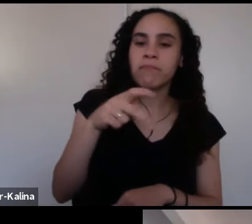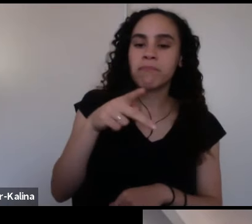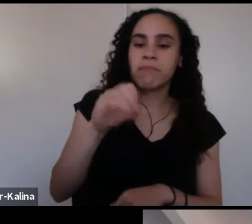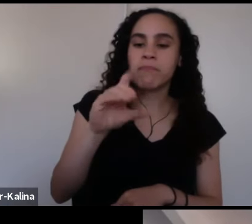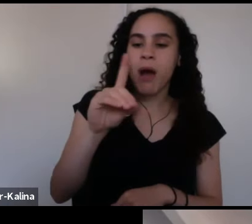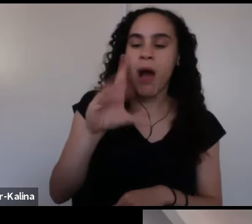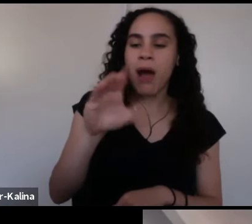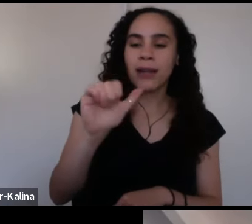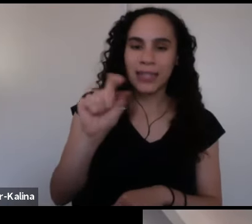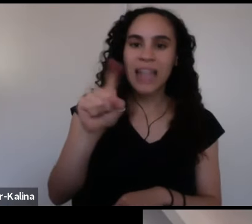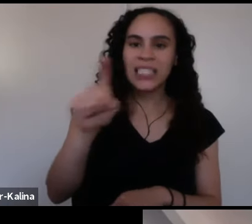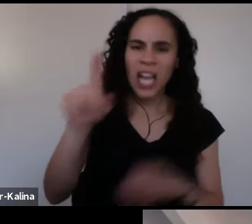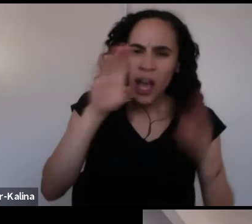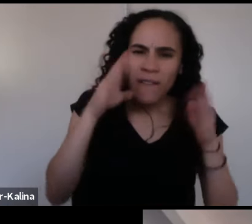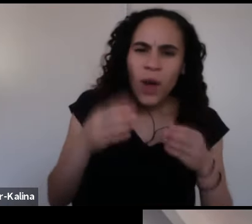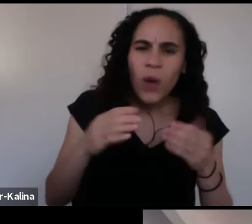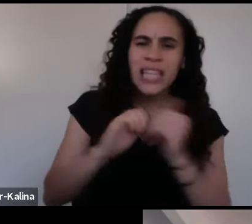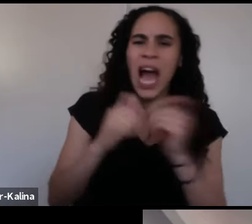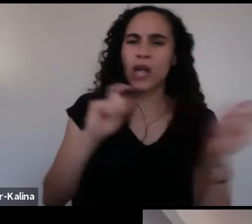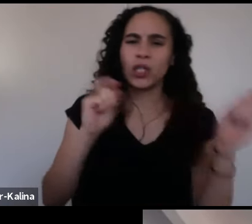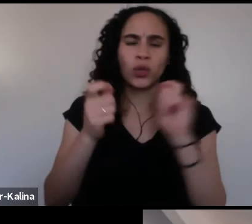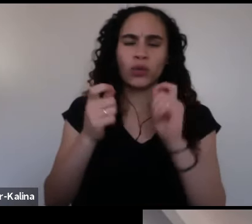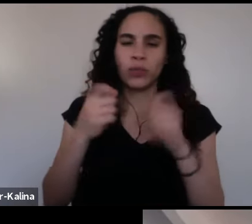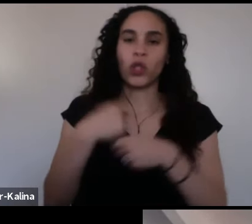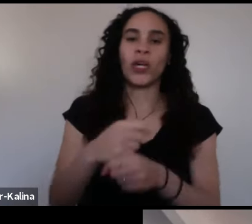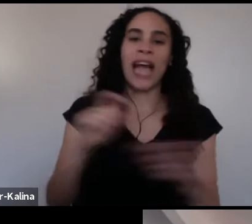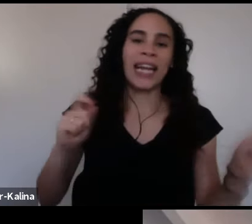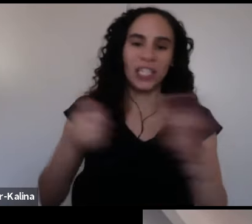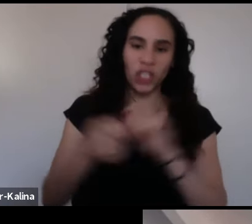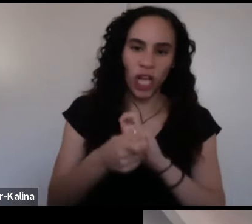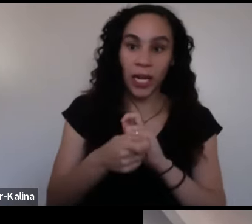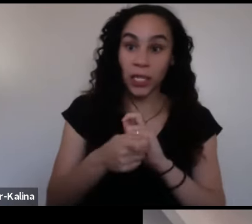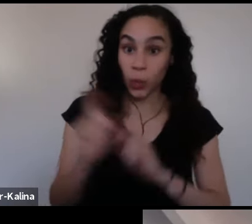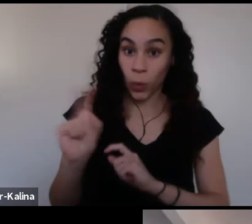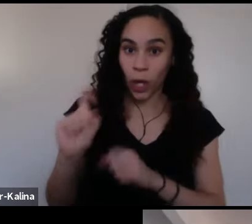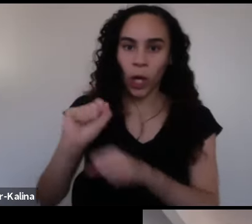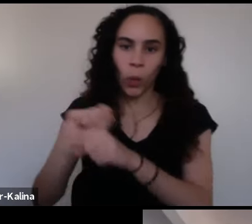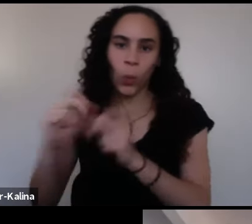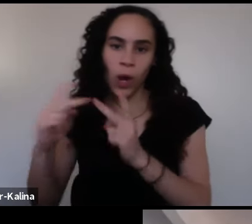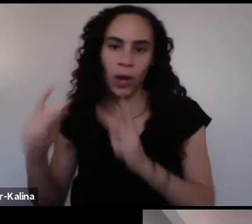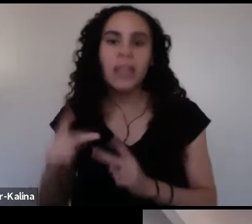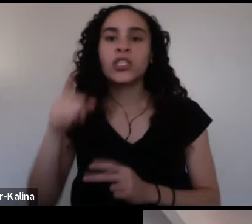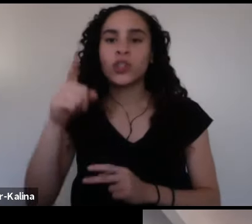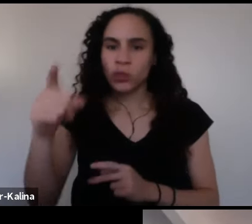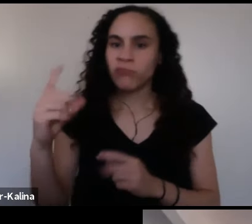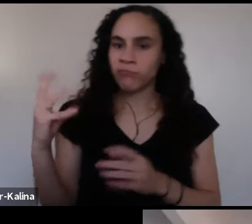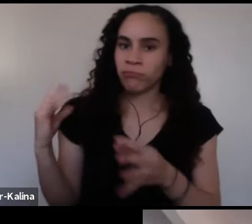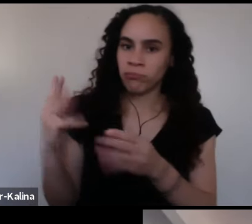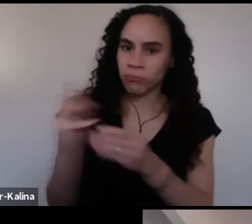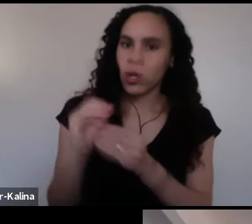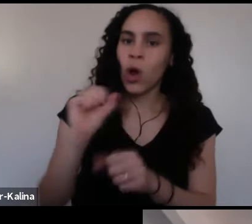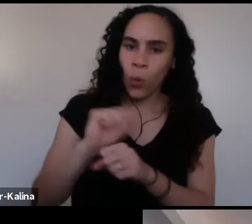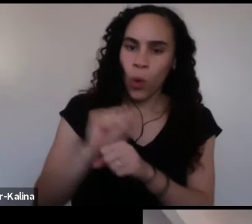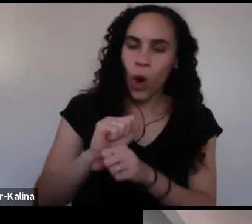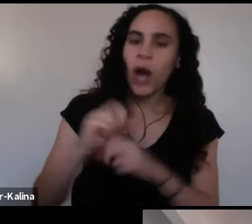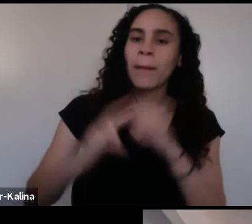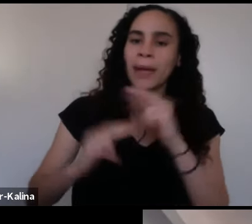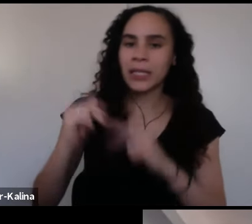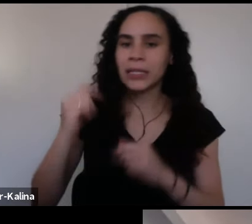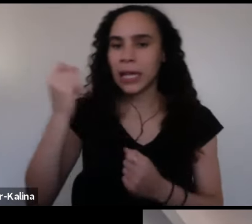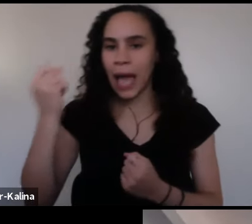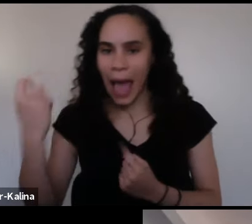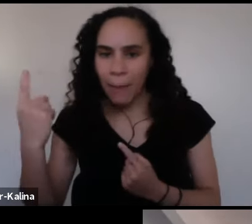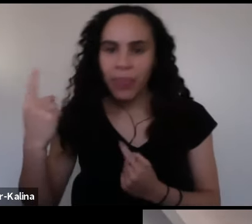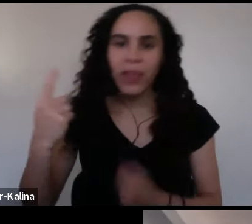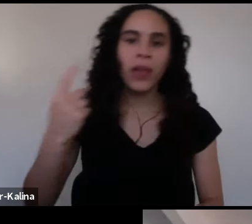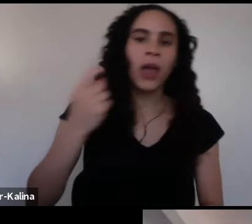focused on how to create change in the workplace. So, and you've been doing a lot of work on building empathy and understanding in the workplace and across the company. Can you